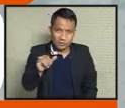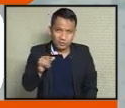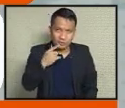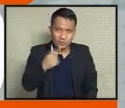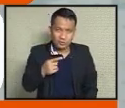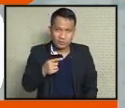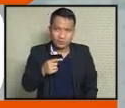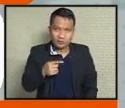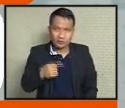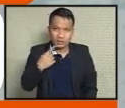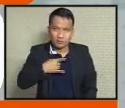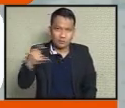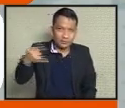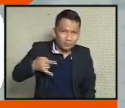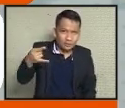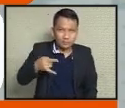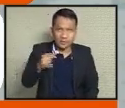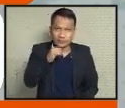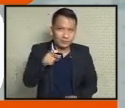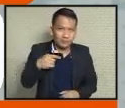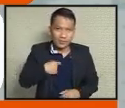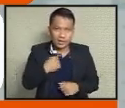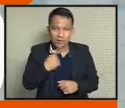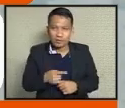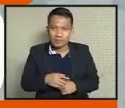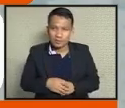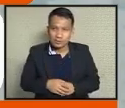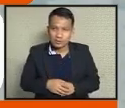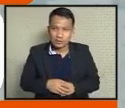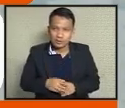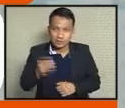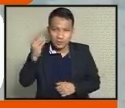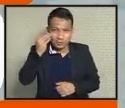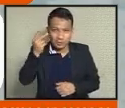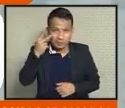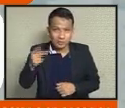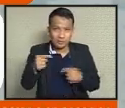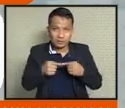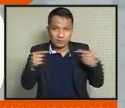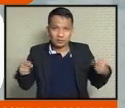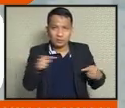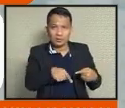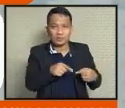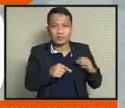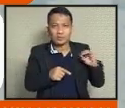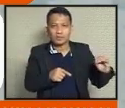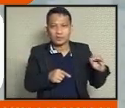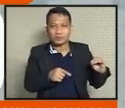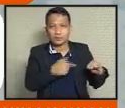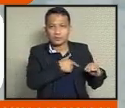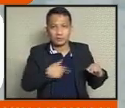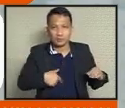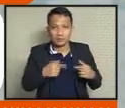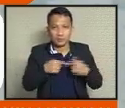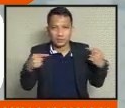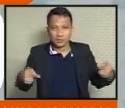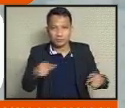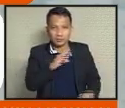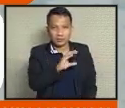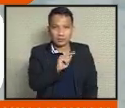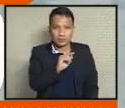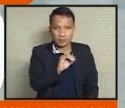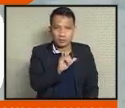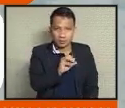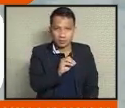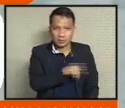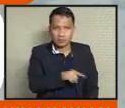hindi naman po ako rapper, but I am self-proclaimed rapper. So kaaway niyo po yung may-ari ng clothing line, si Toyo. Yes,